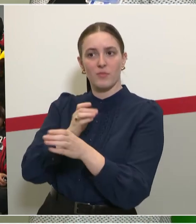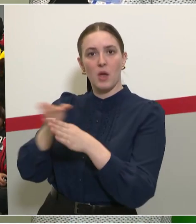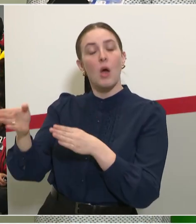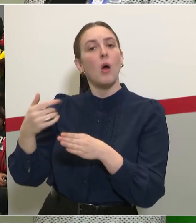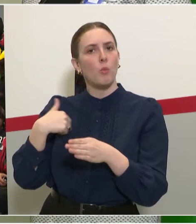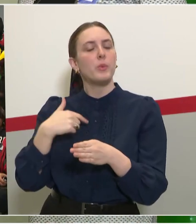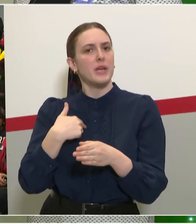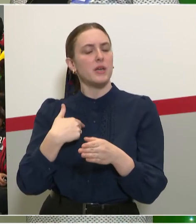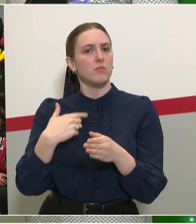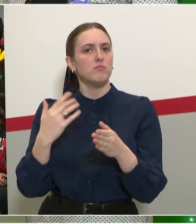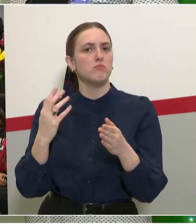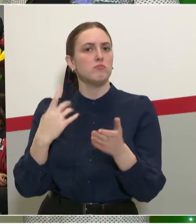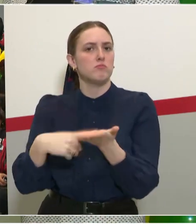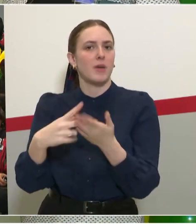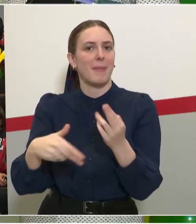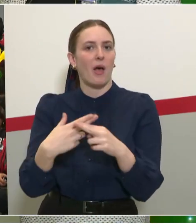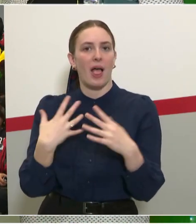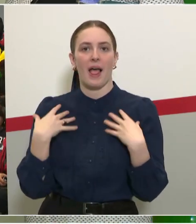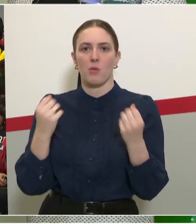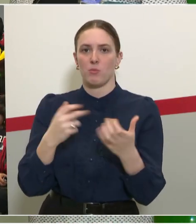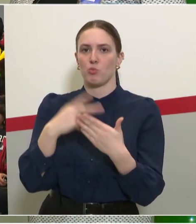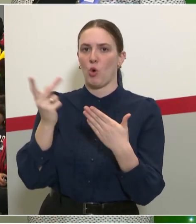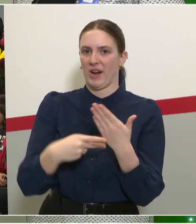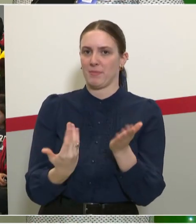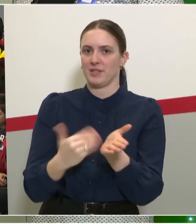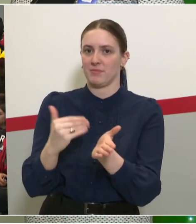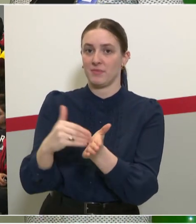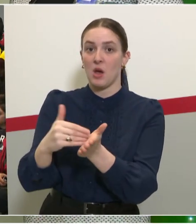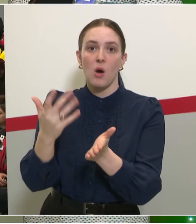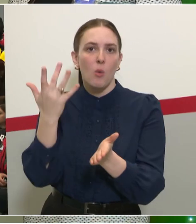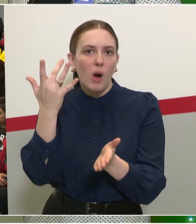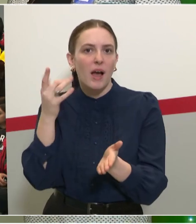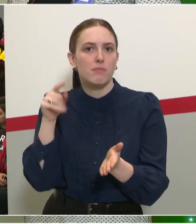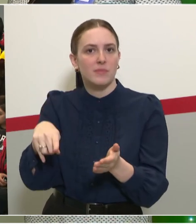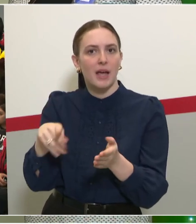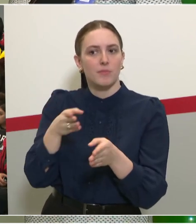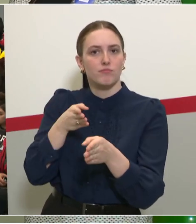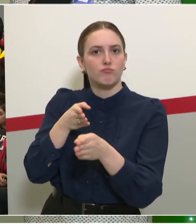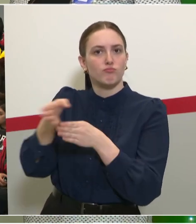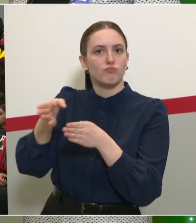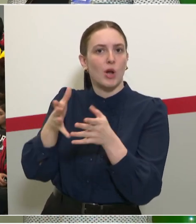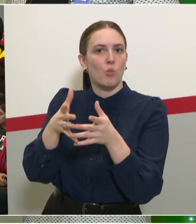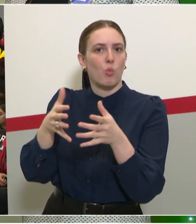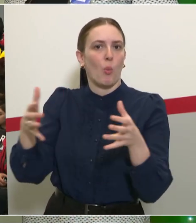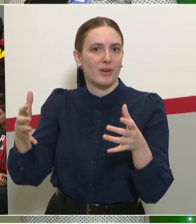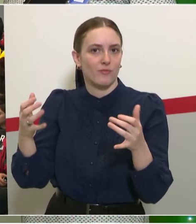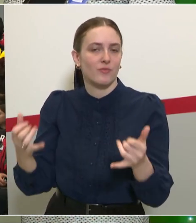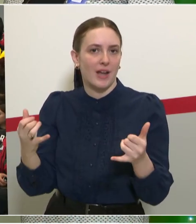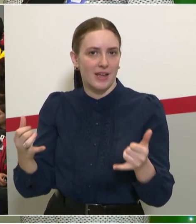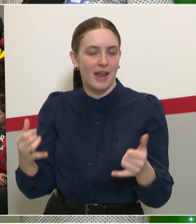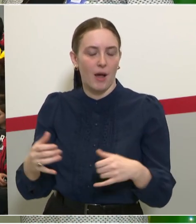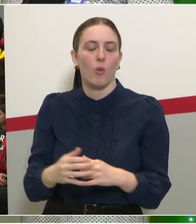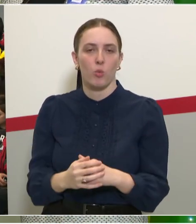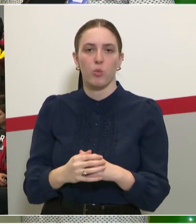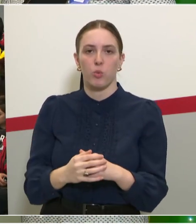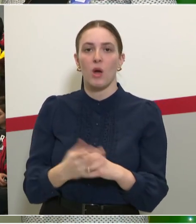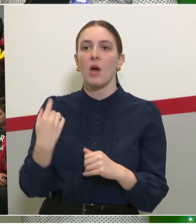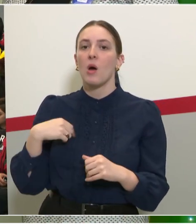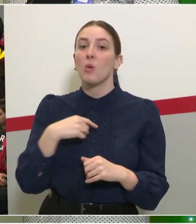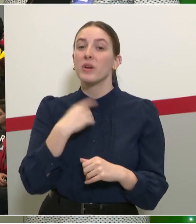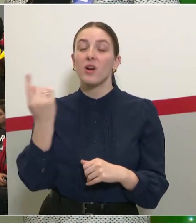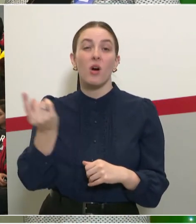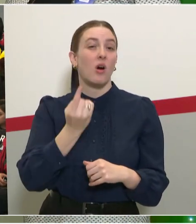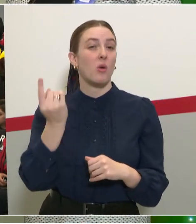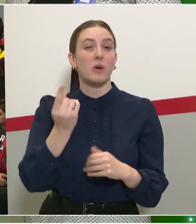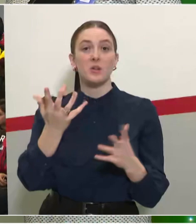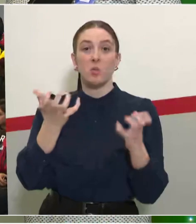lot. Because it is one of our growing industries in the district, and it is industry for which we're always